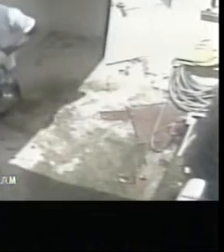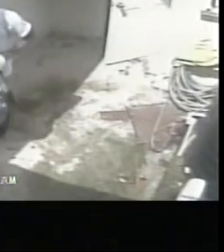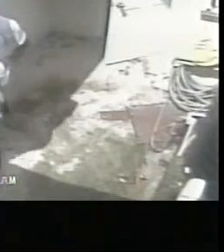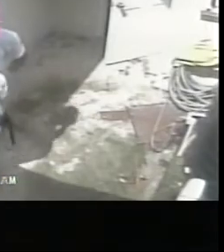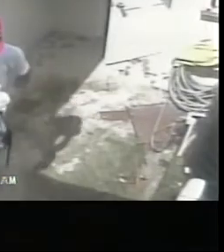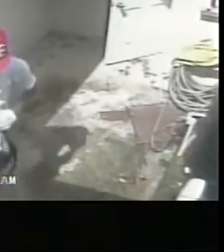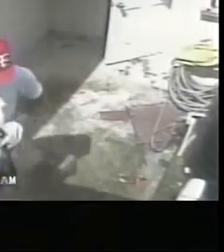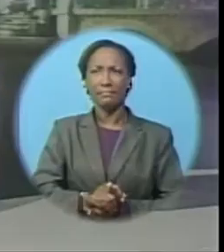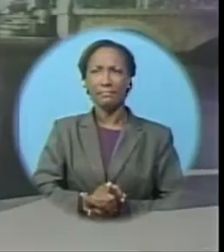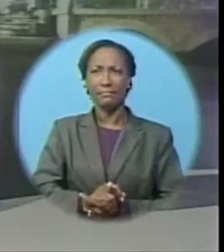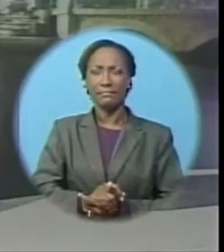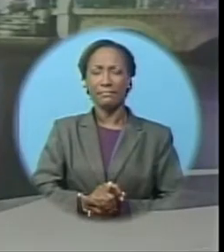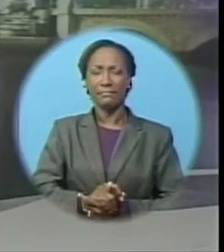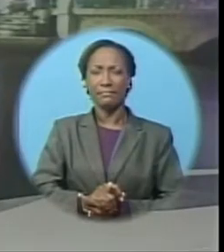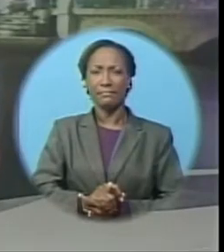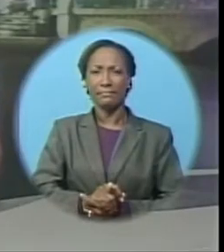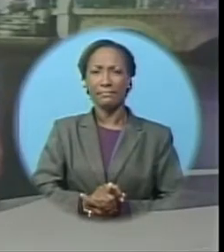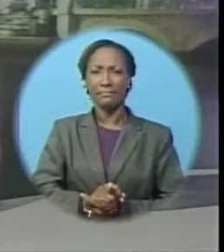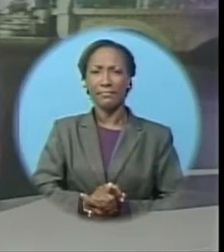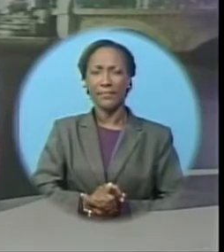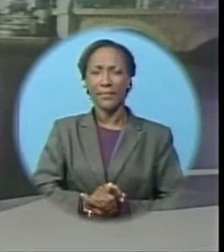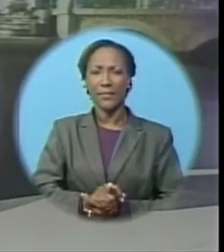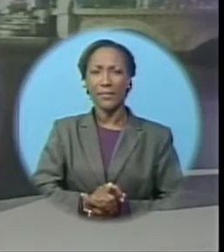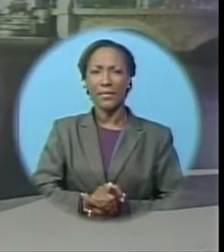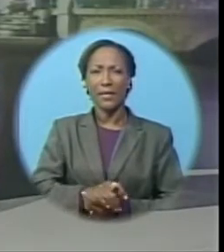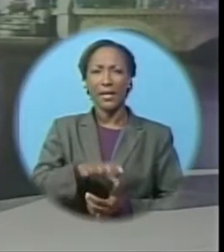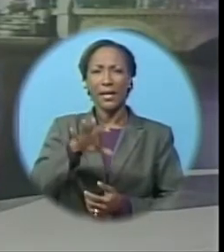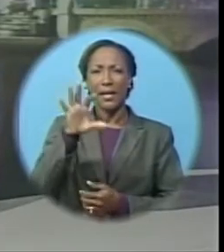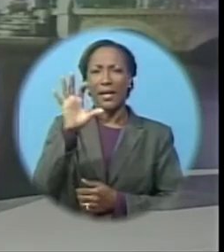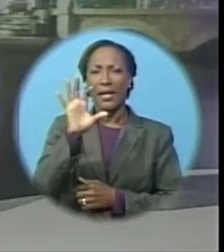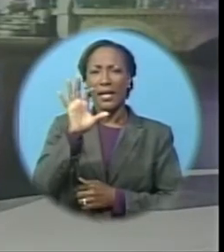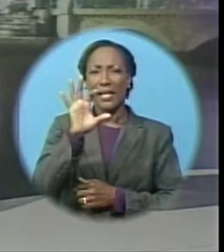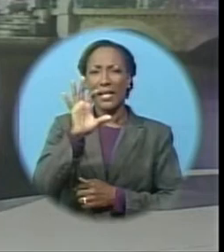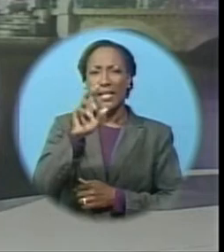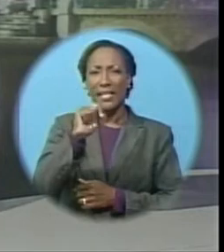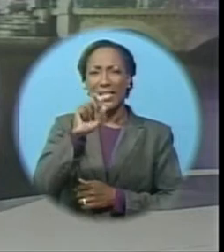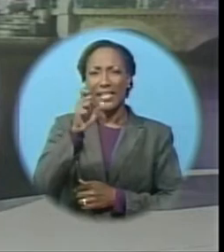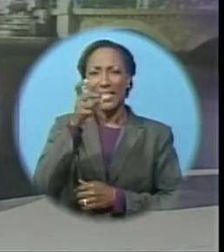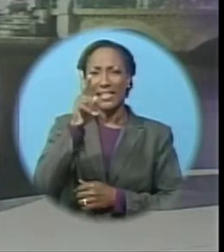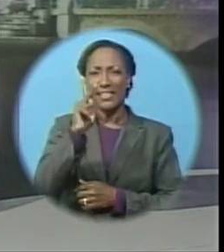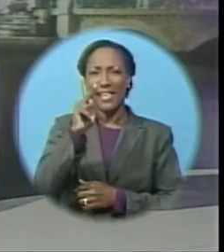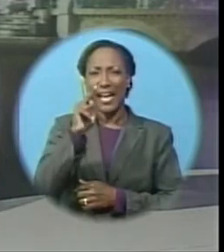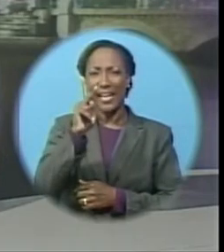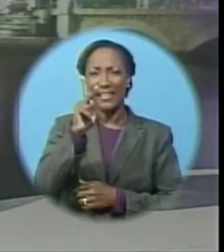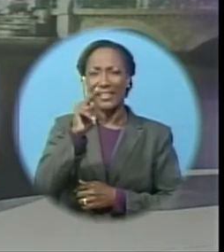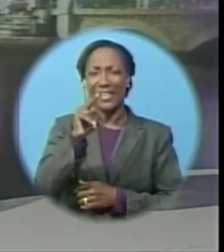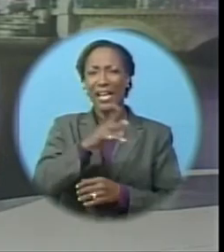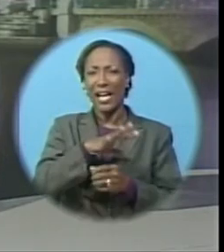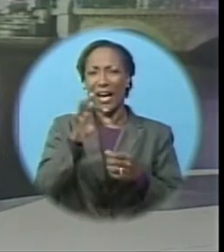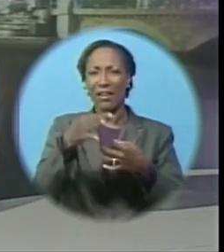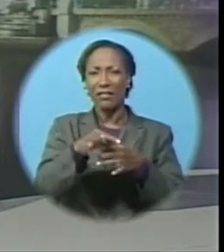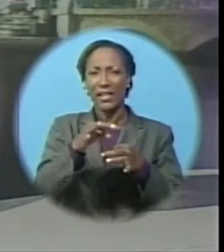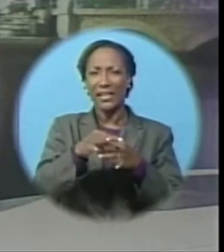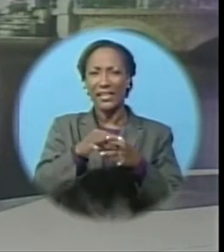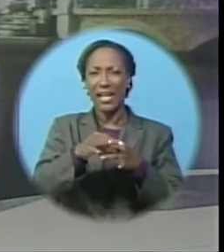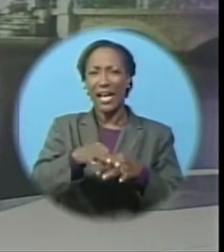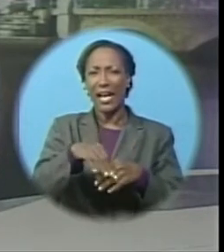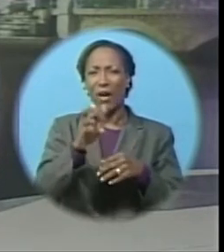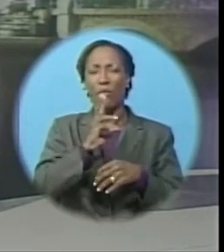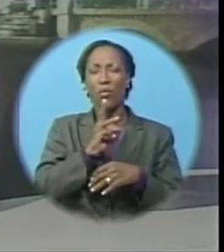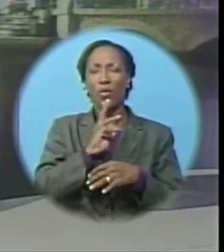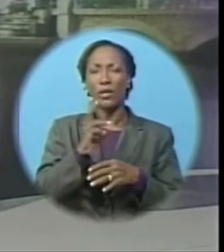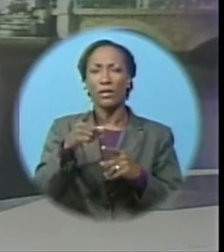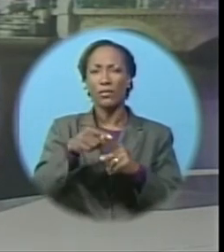their choice. Well, the flex tanks have been filled and a test shipment of fresh water from Suriname is en route